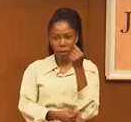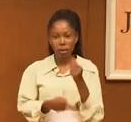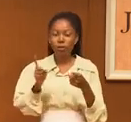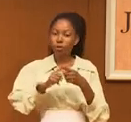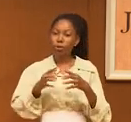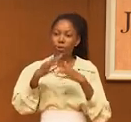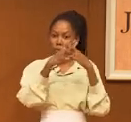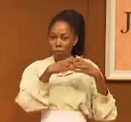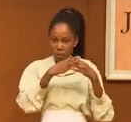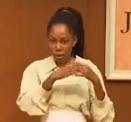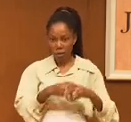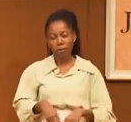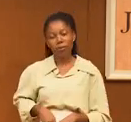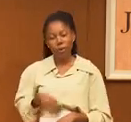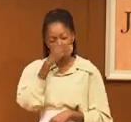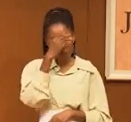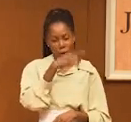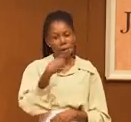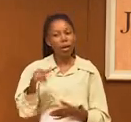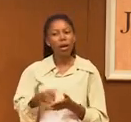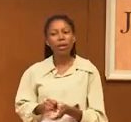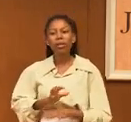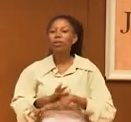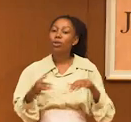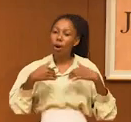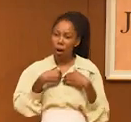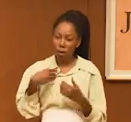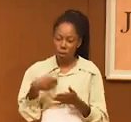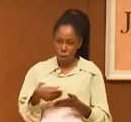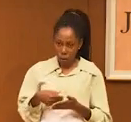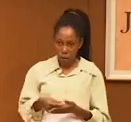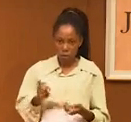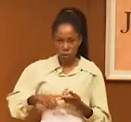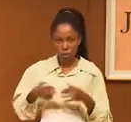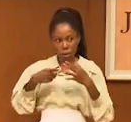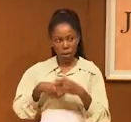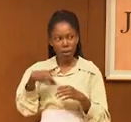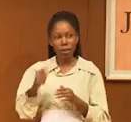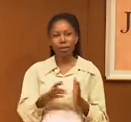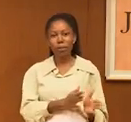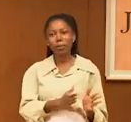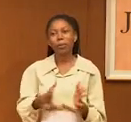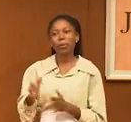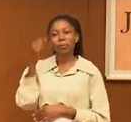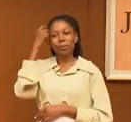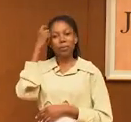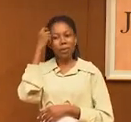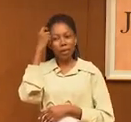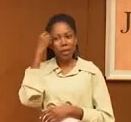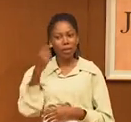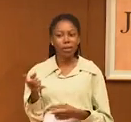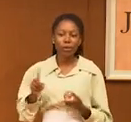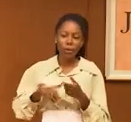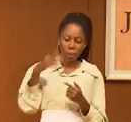He said he didn't have enough money to, you know, start the process. That, you know, his friend, he has seen